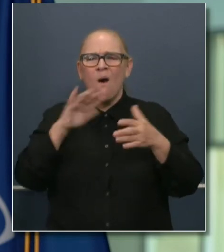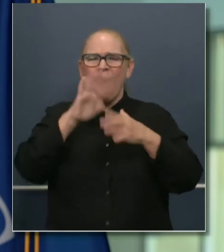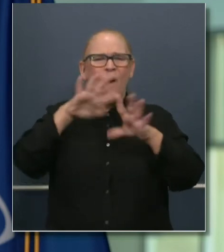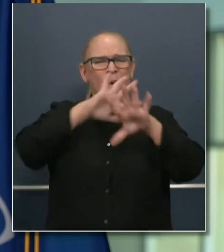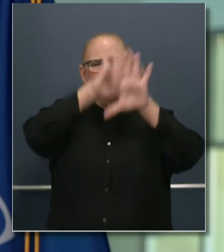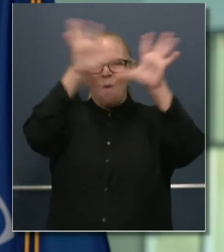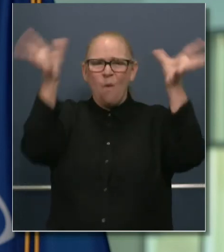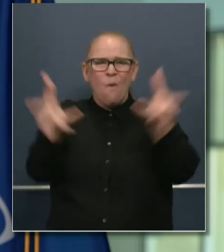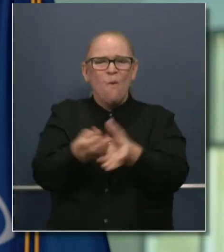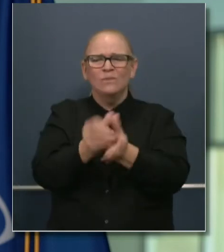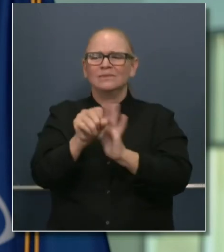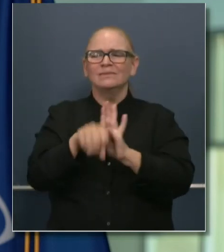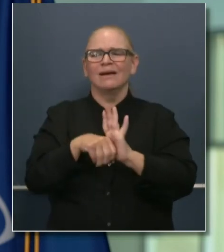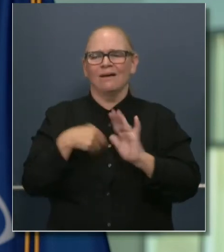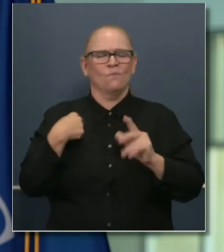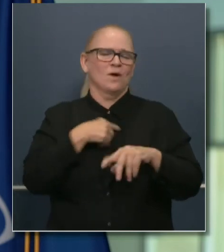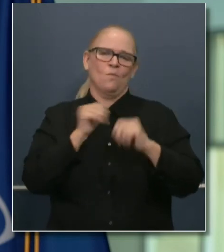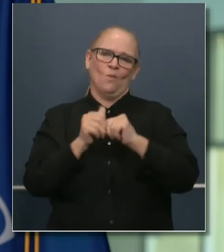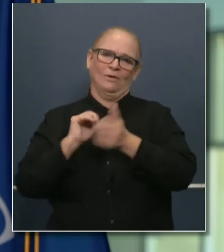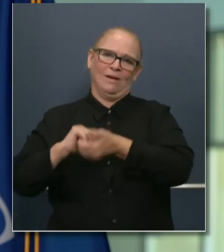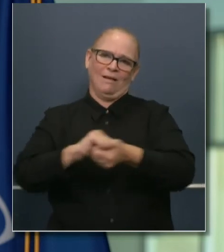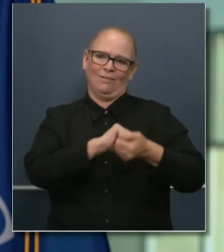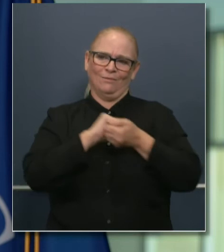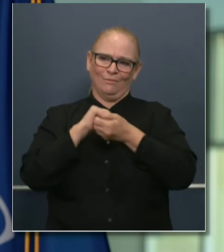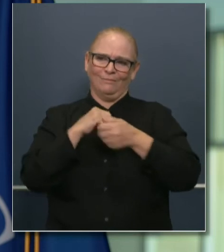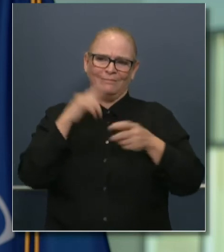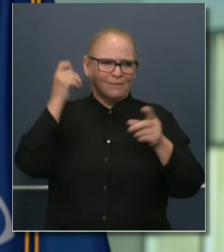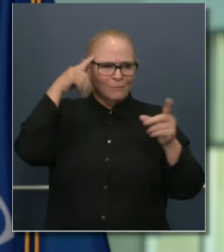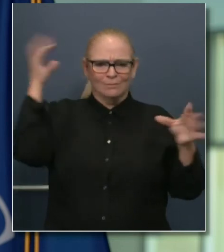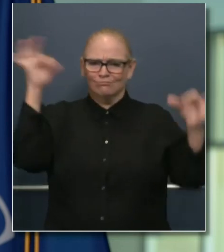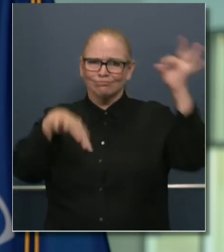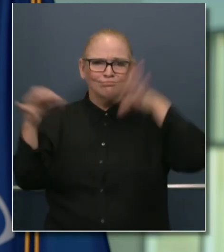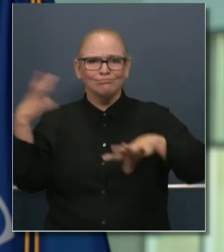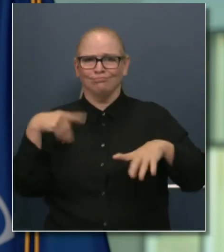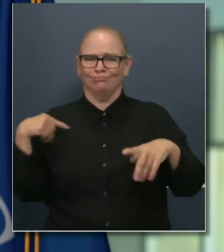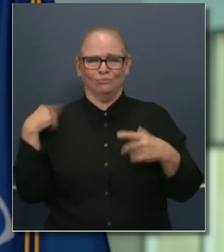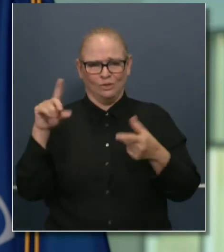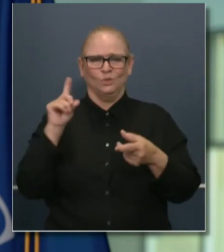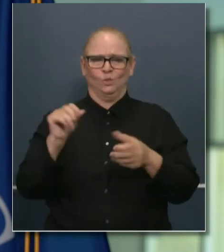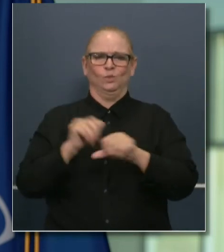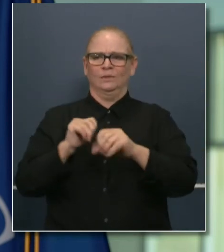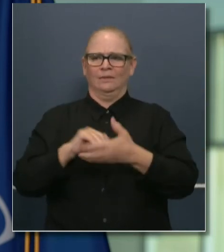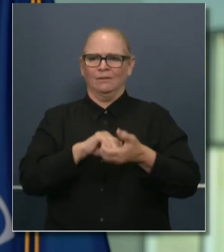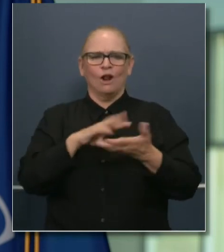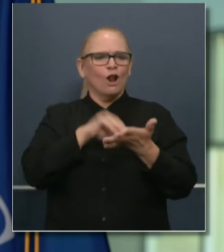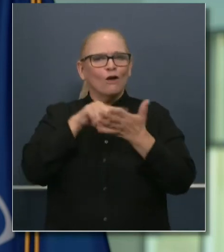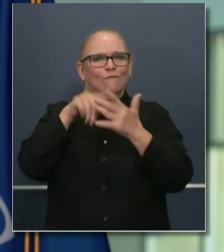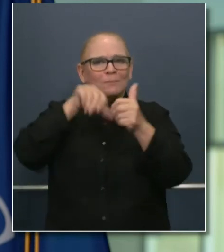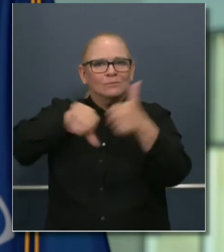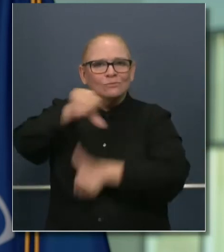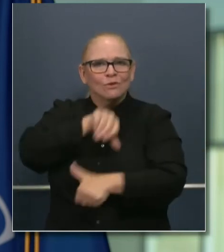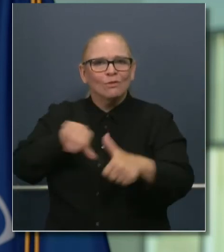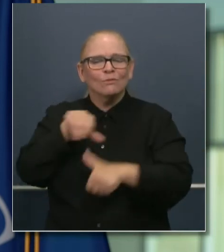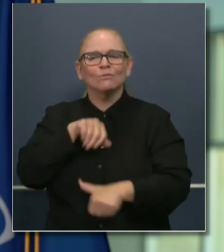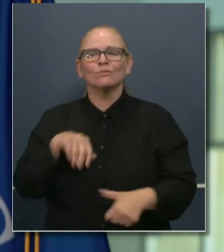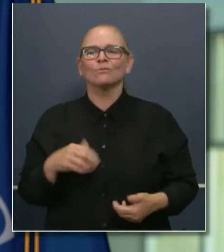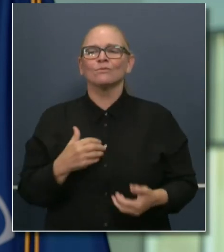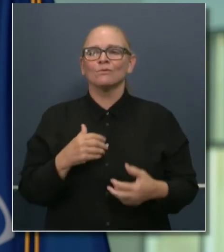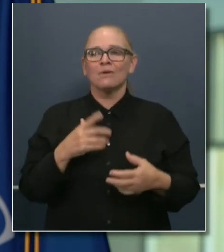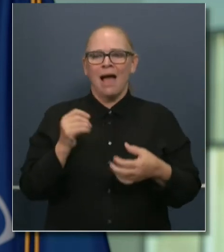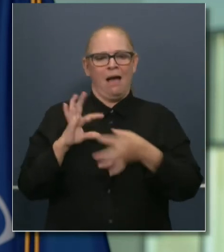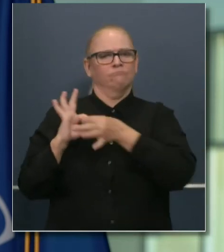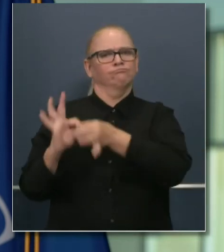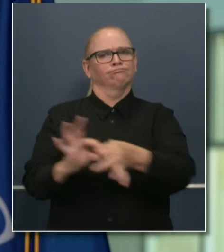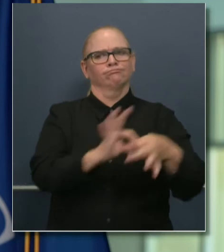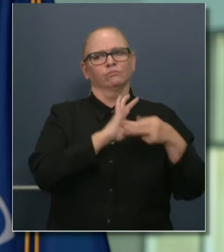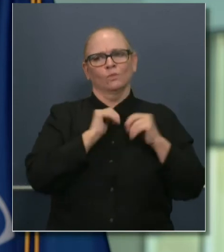another, pick the brains of our respective colleagues, as well as connect, as we have more formally, as you recall, with